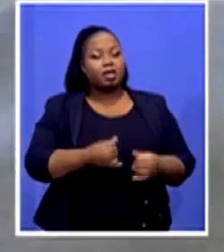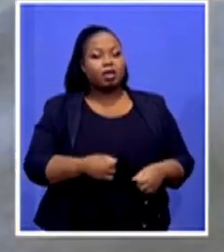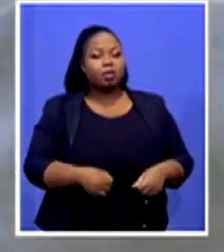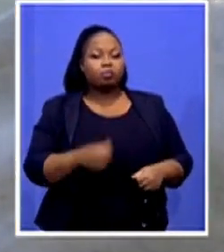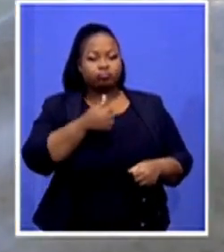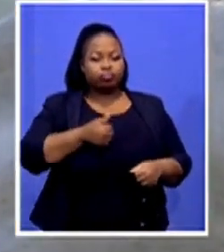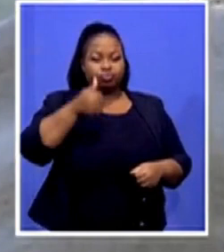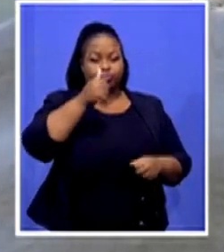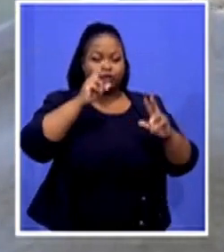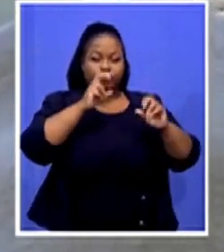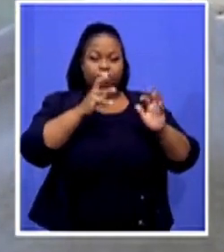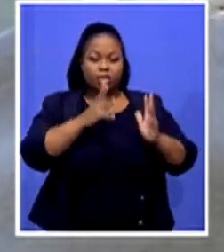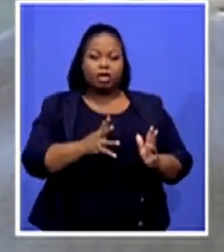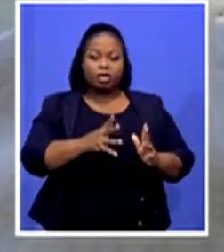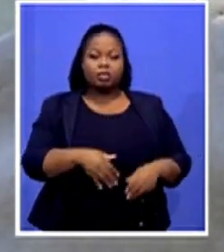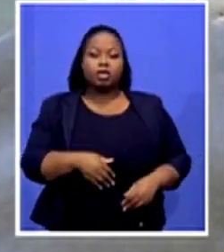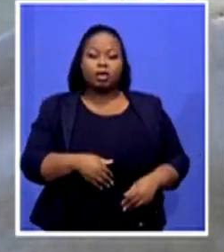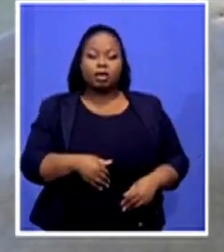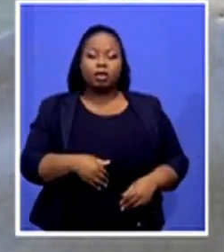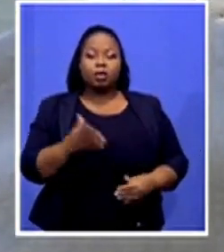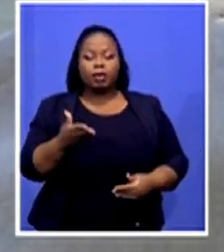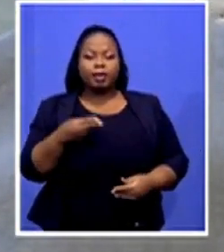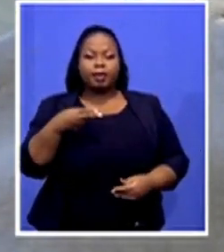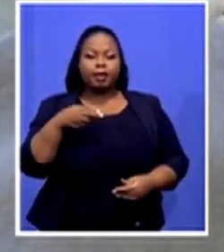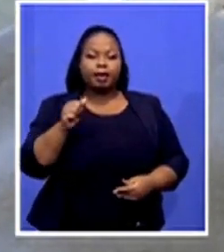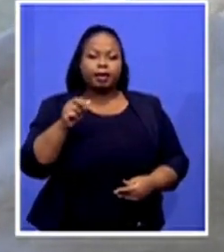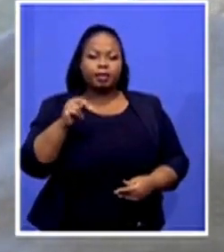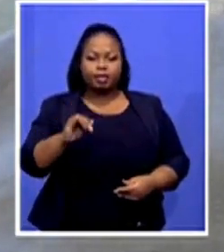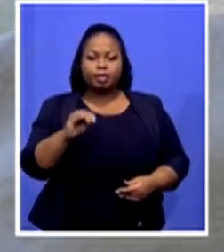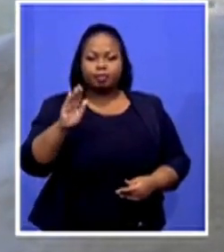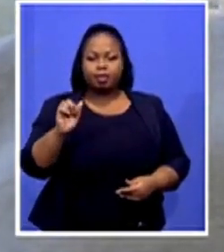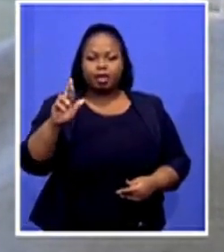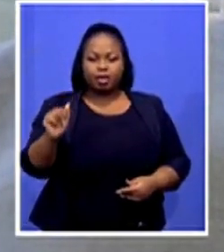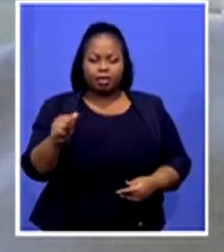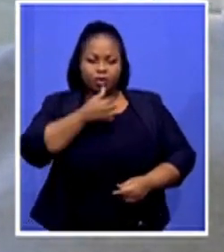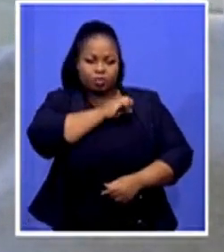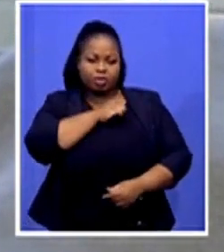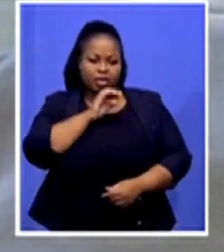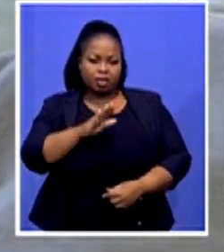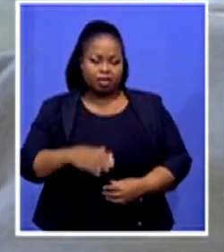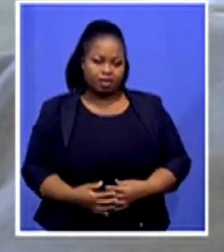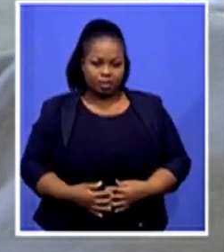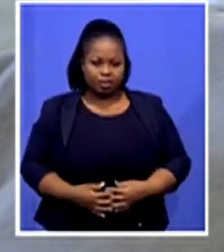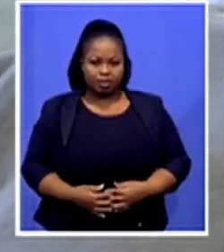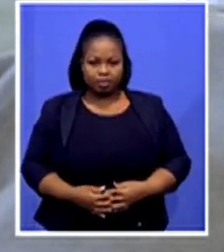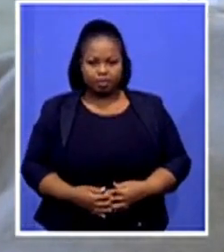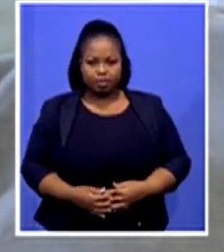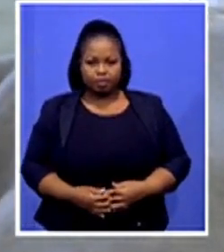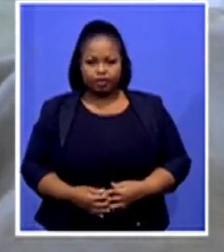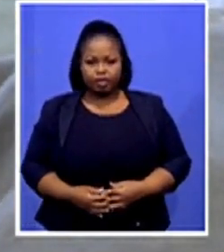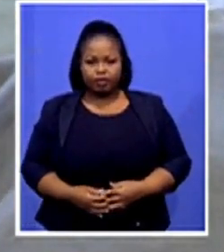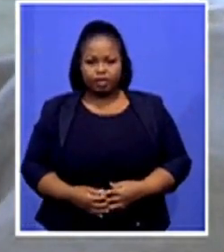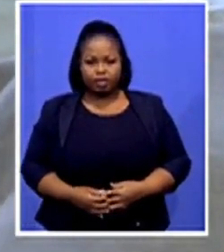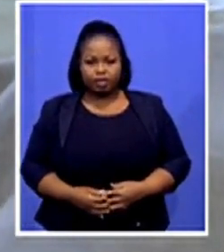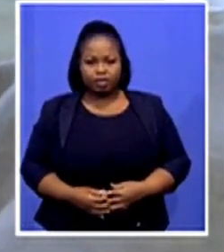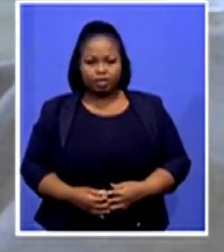trial at Chriselda Lewis Hospital. This study in particular is what we call a placebo control study. So even though we